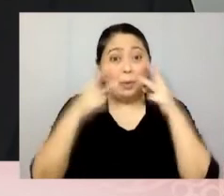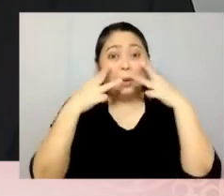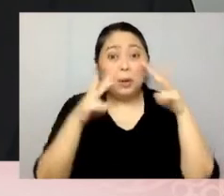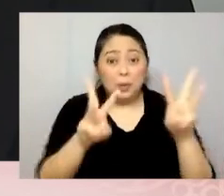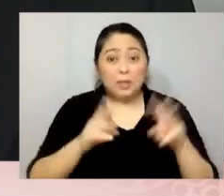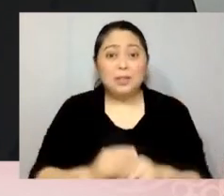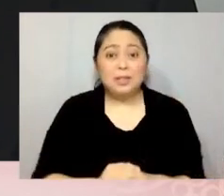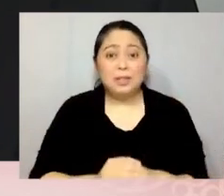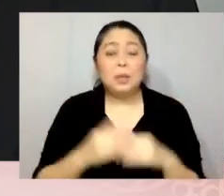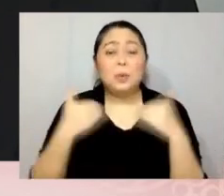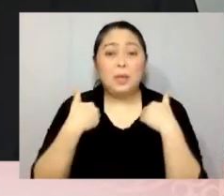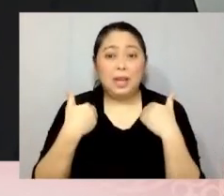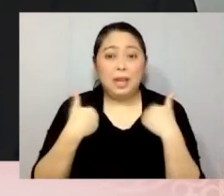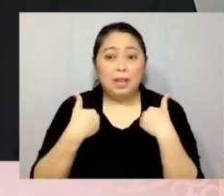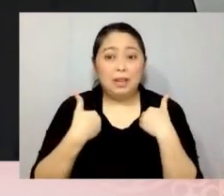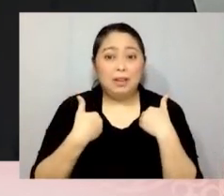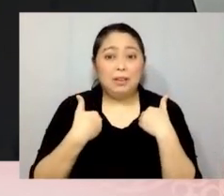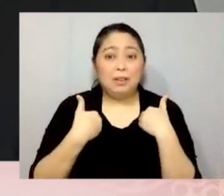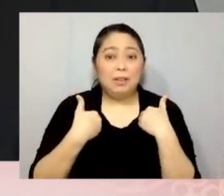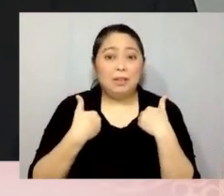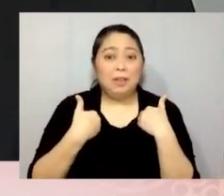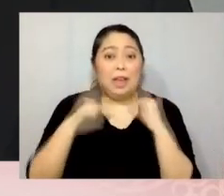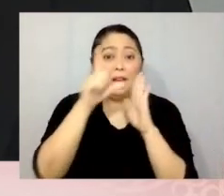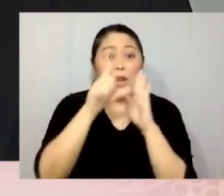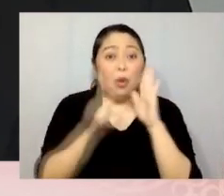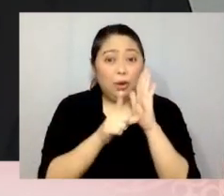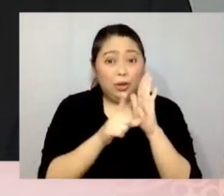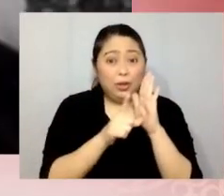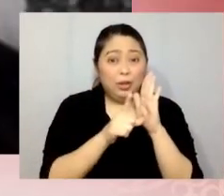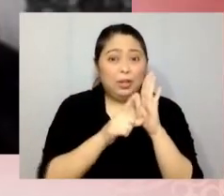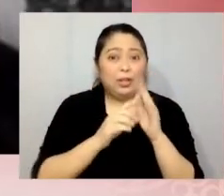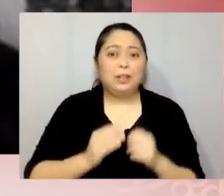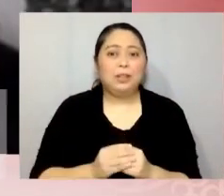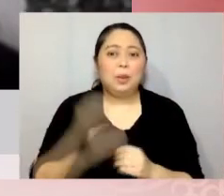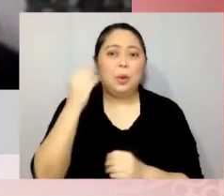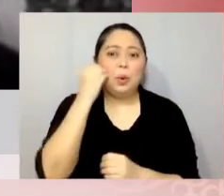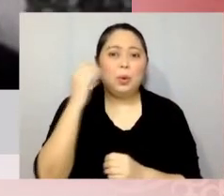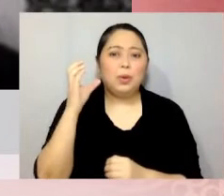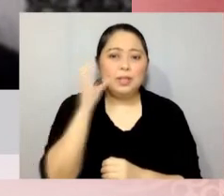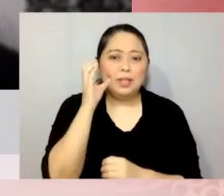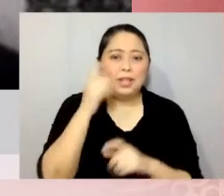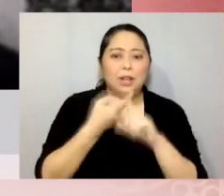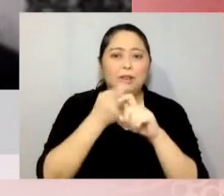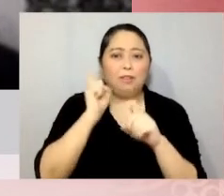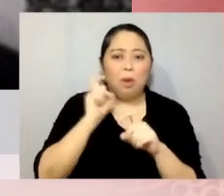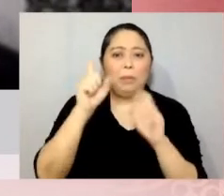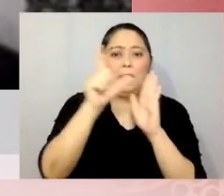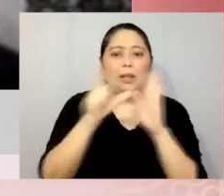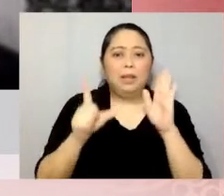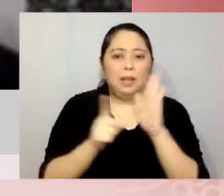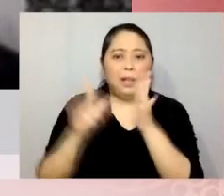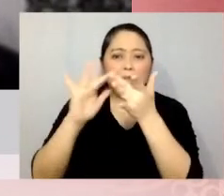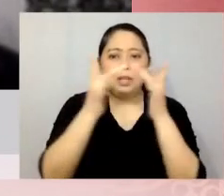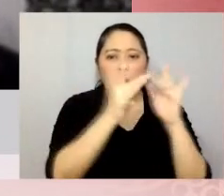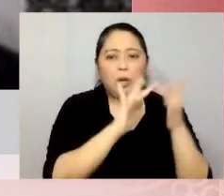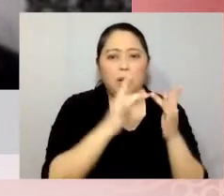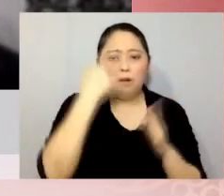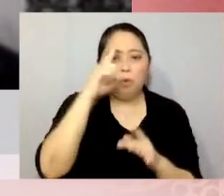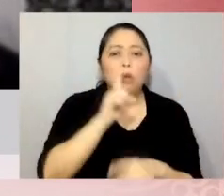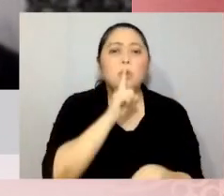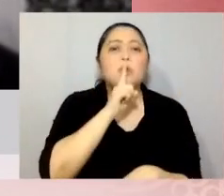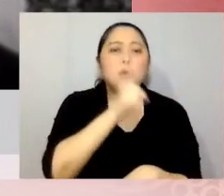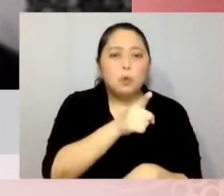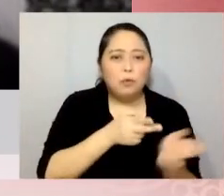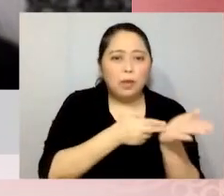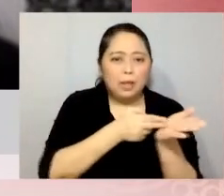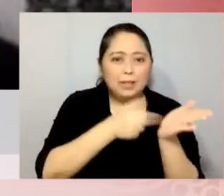Network for Truthful Elections. Go ahead, Attorney Jaritos. I have a question for Director